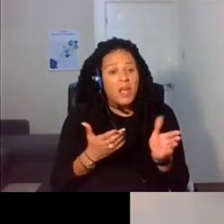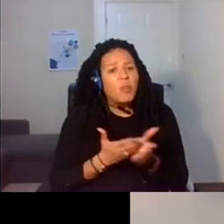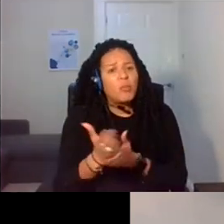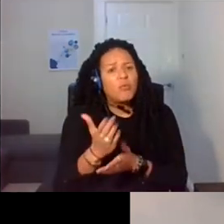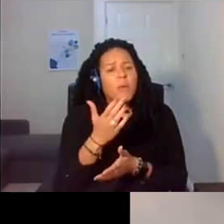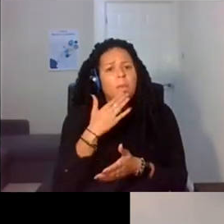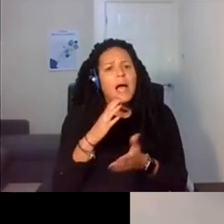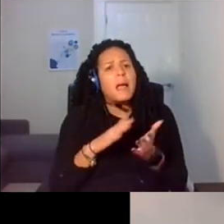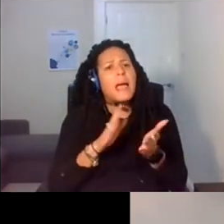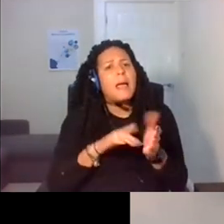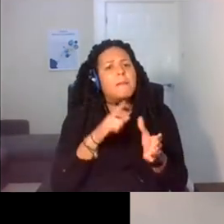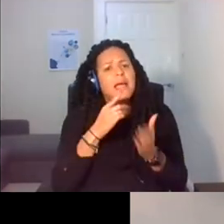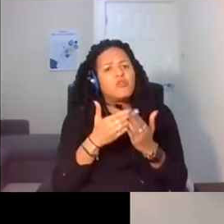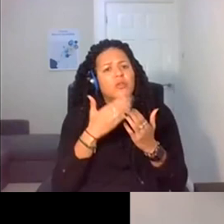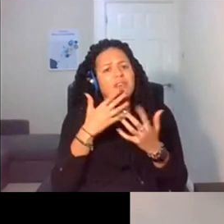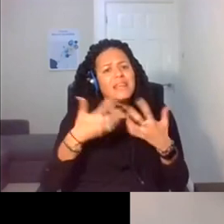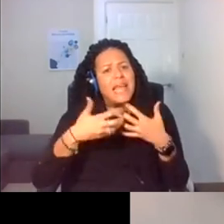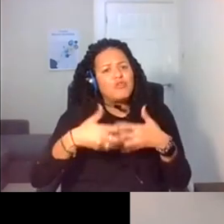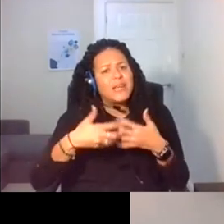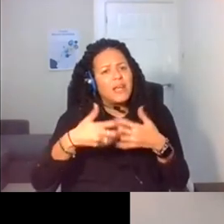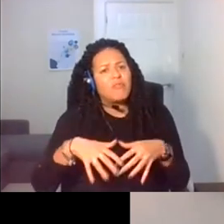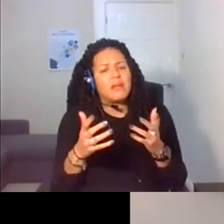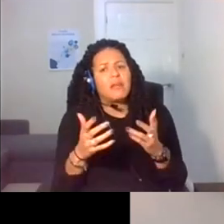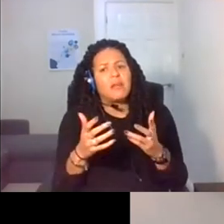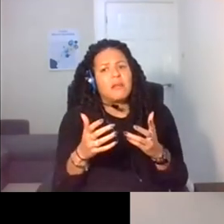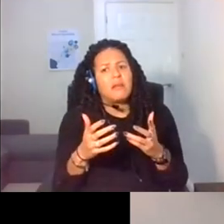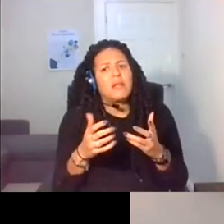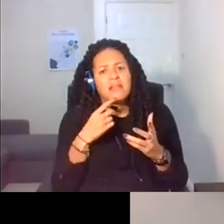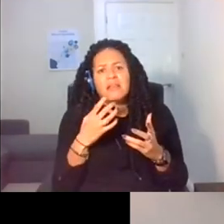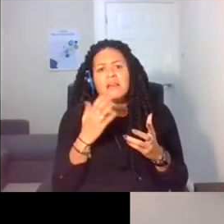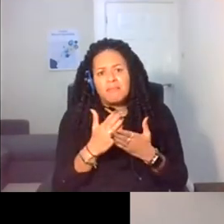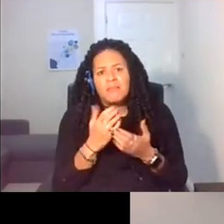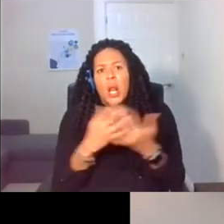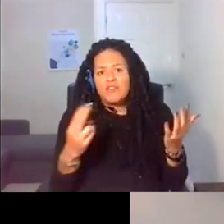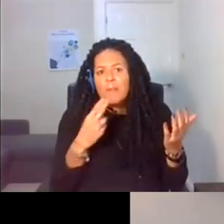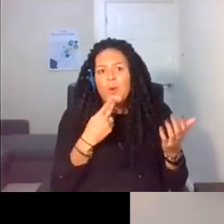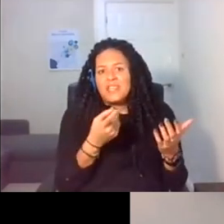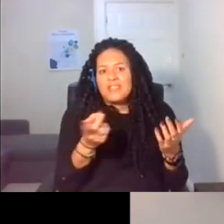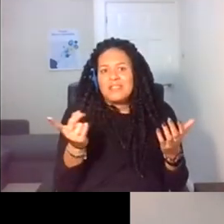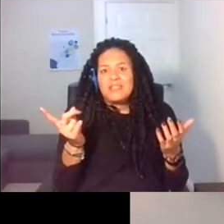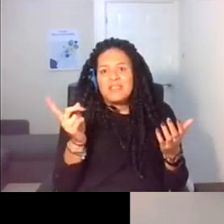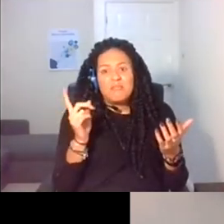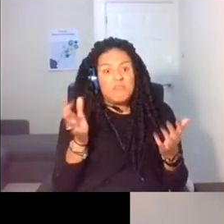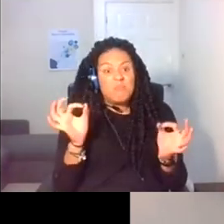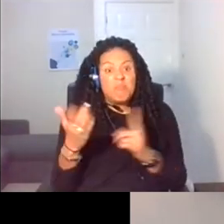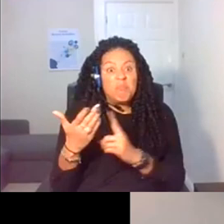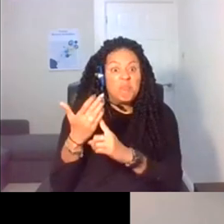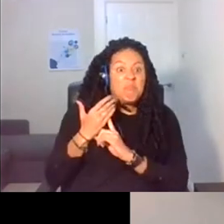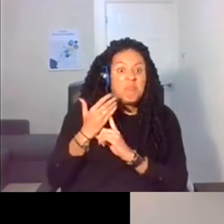master's studies, it was in engineering, so there was a lot of boys. But no,